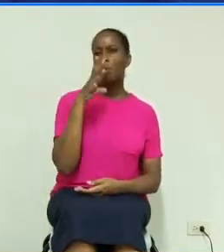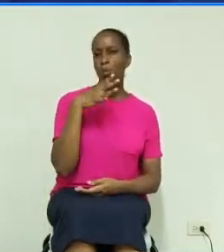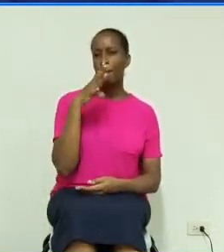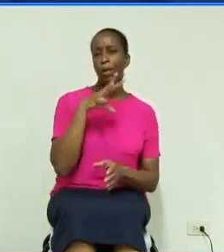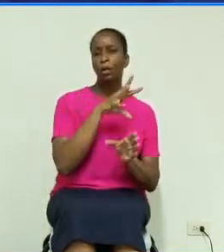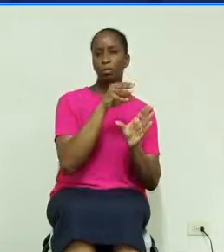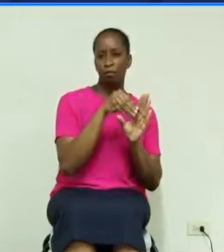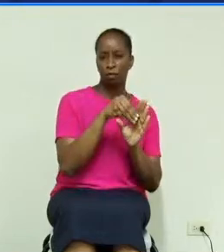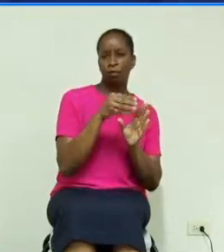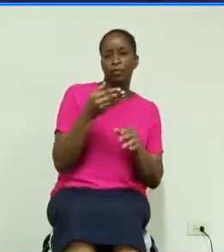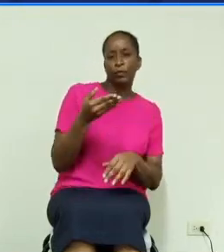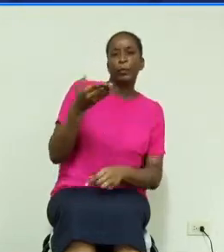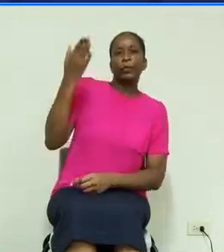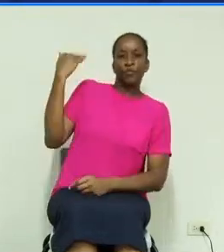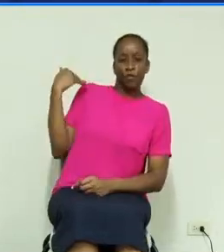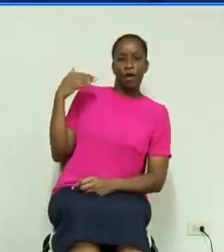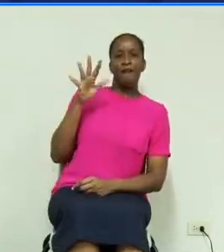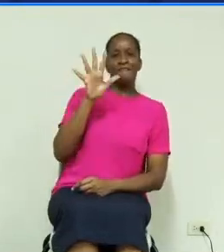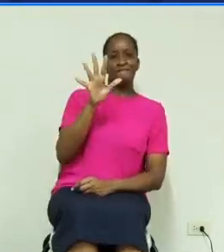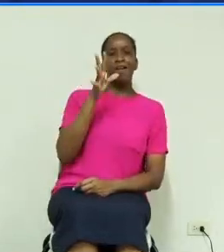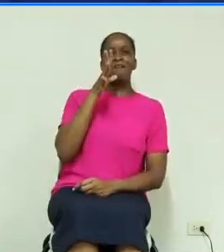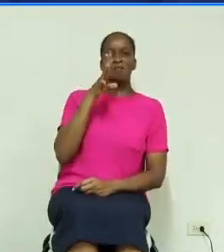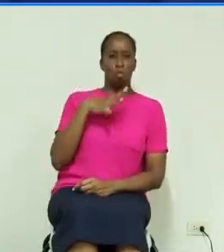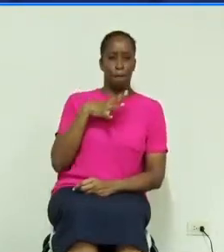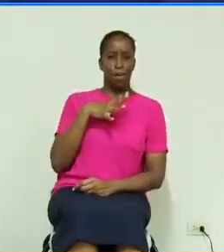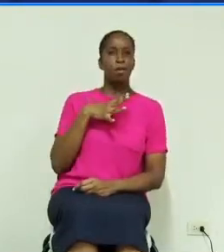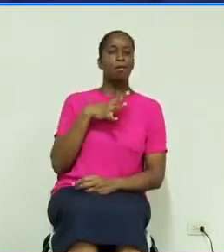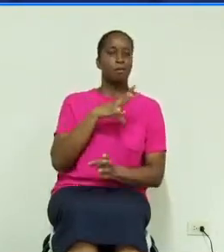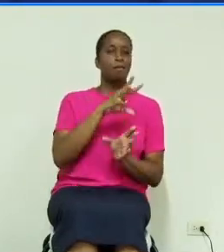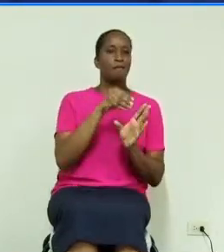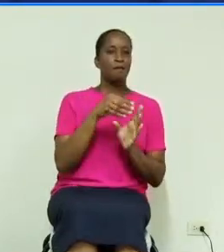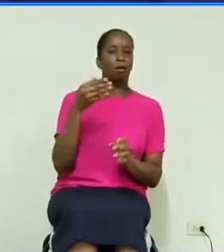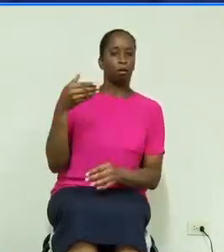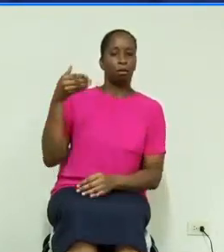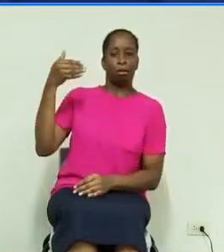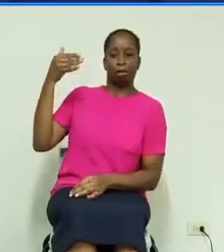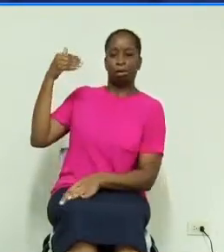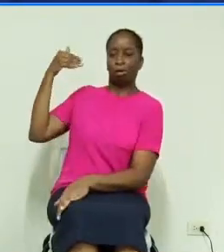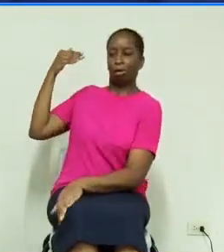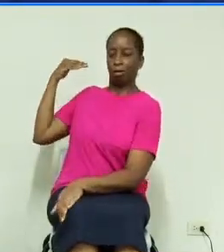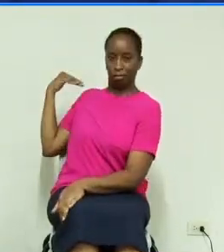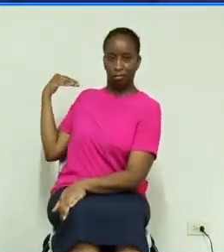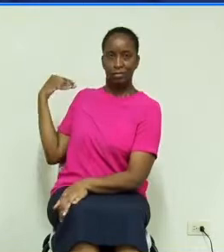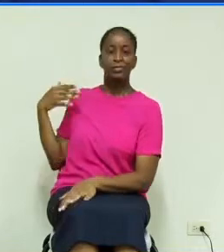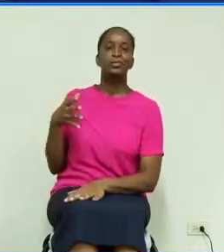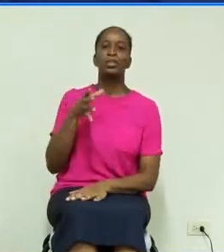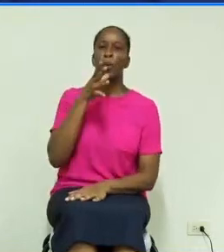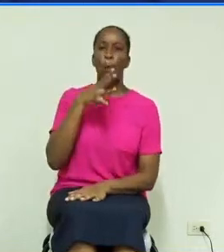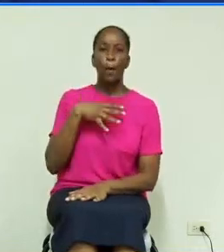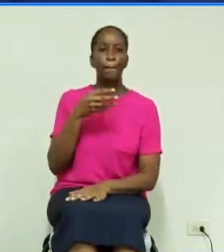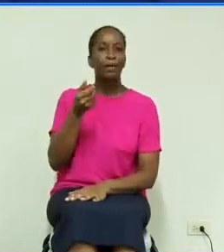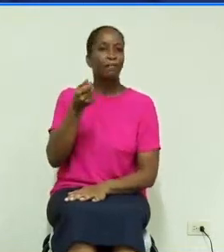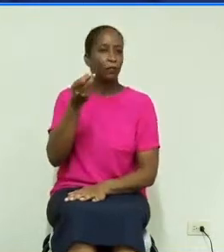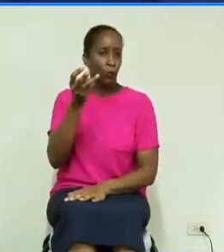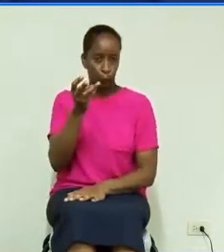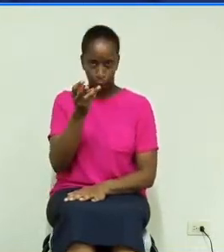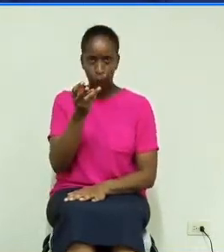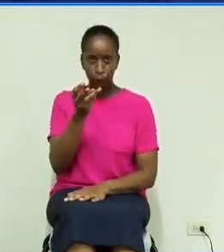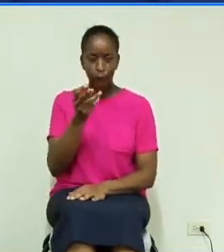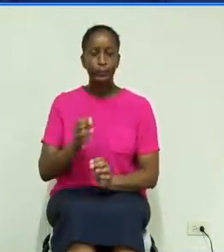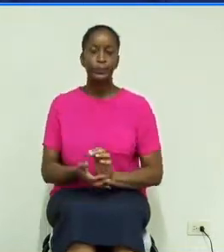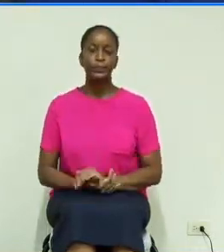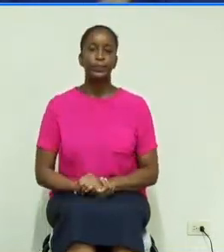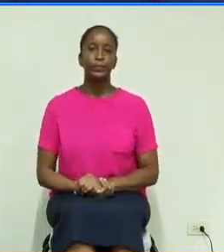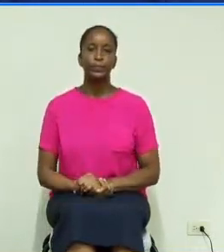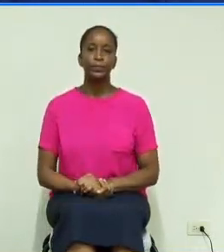number continues to dip as we go back further, again, subject to correction. Right?